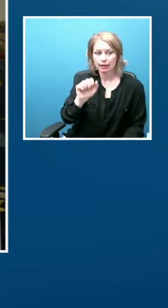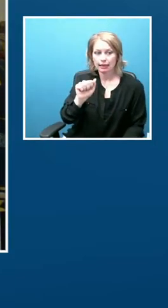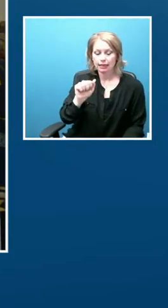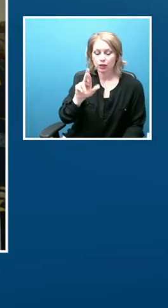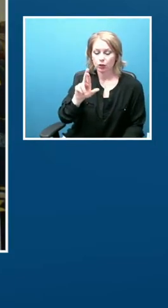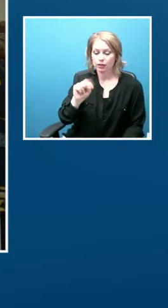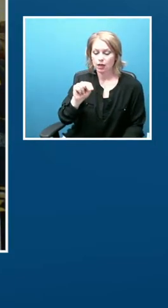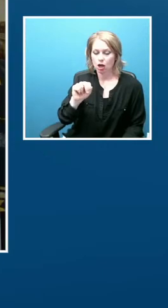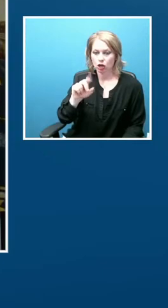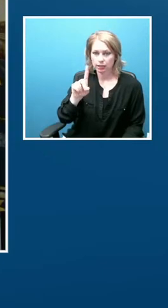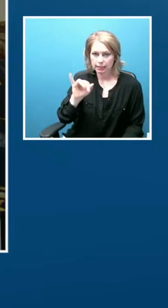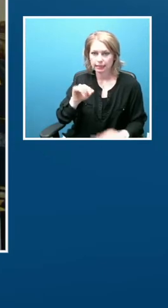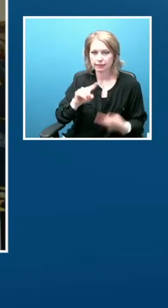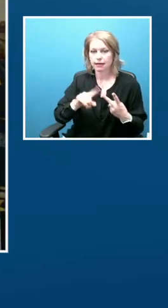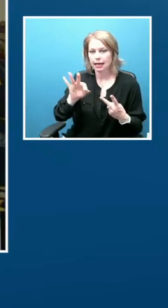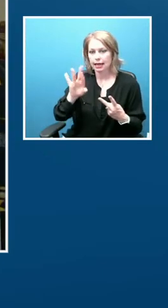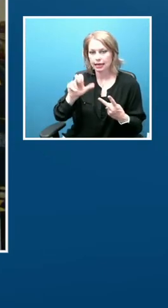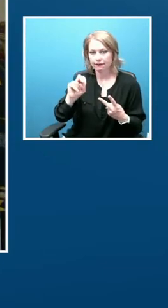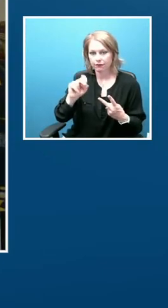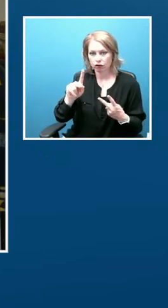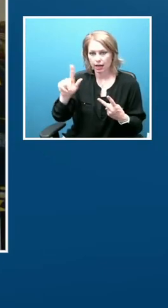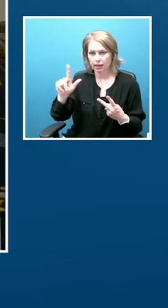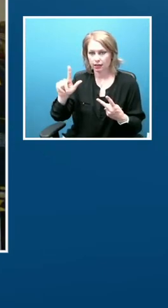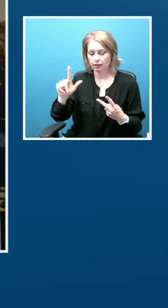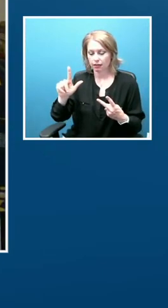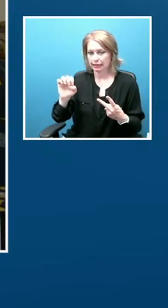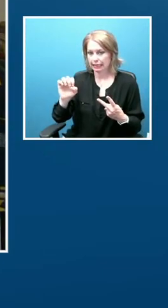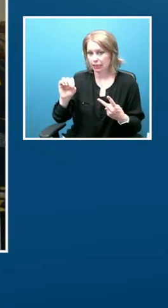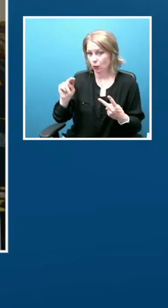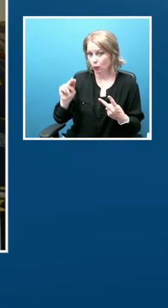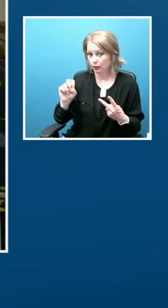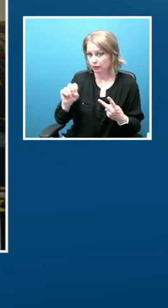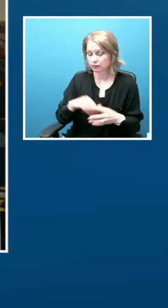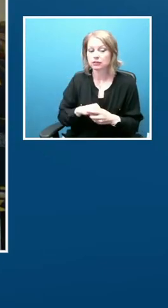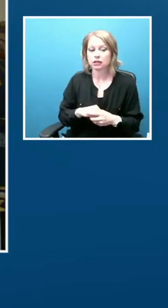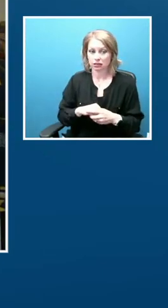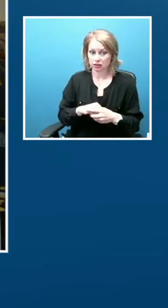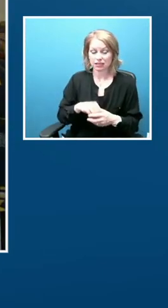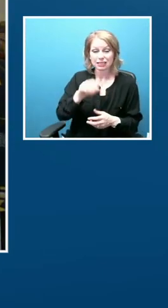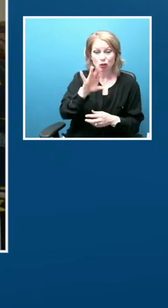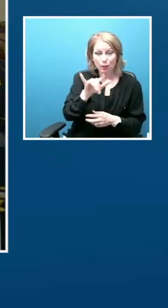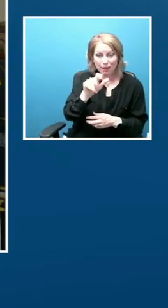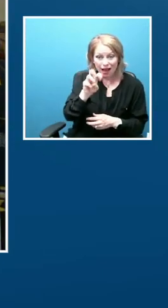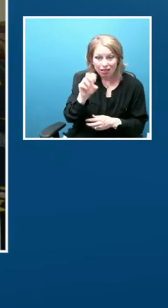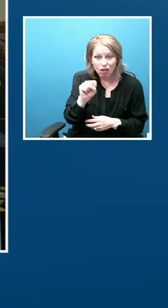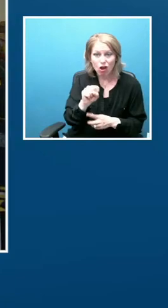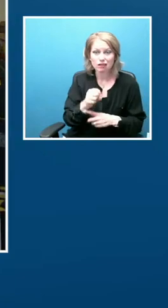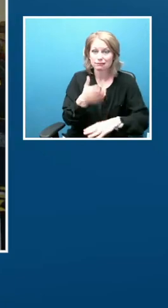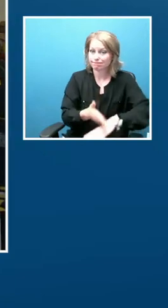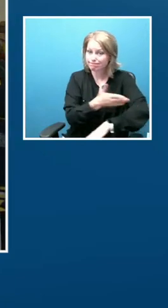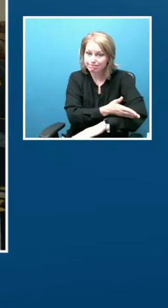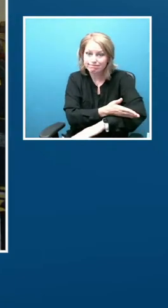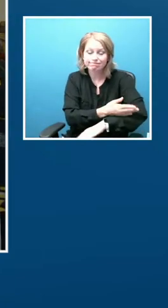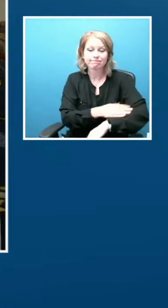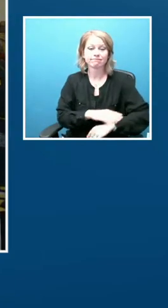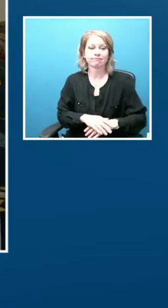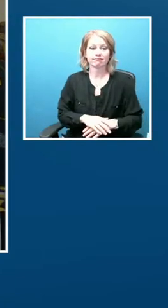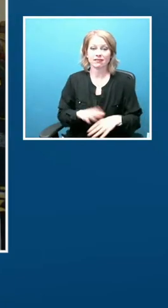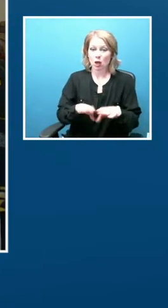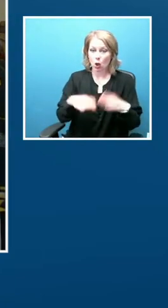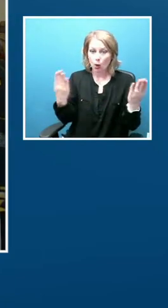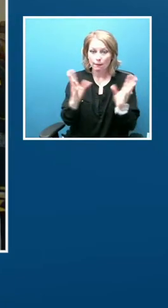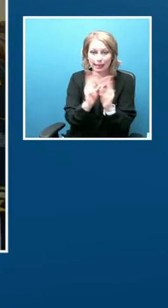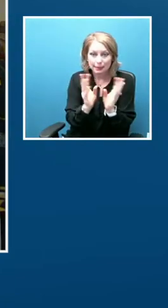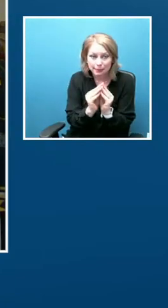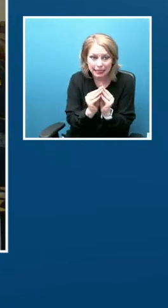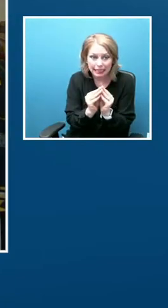of the RBC, we updated our bylaws to provide for a more robust notice, open meeting provisions, and equal division